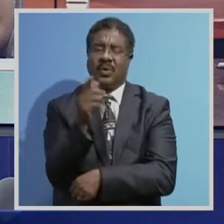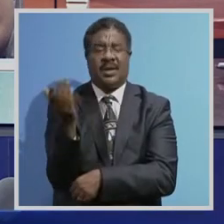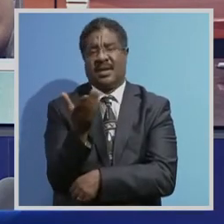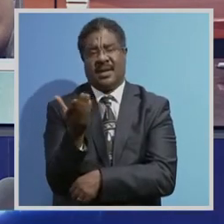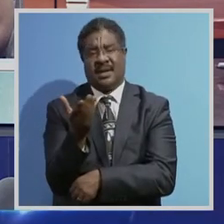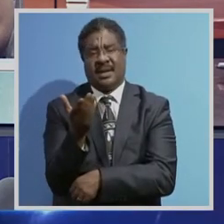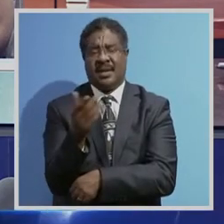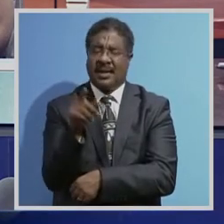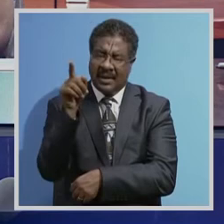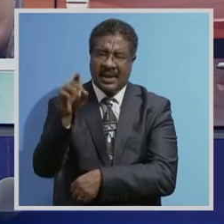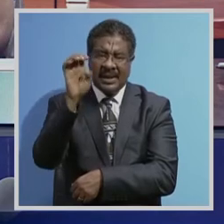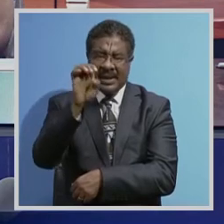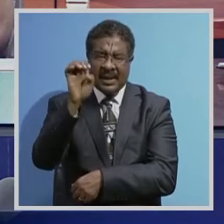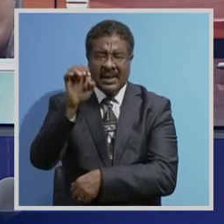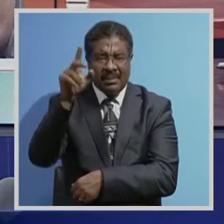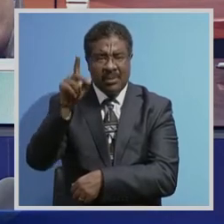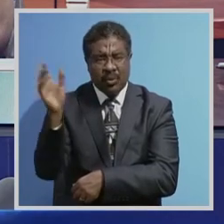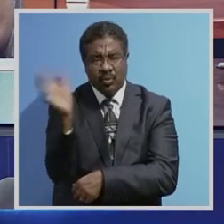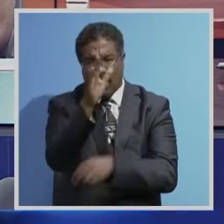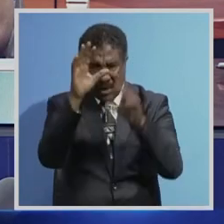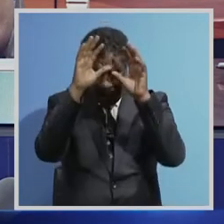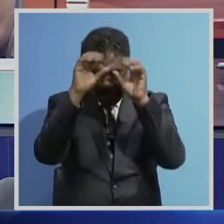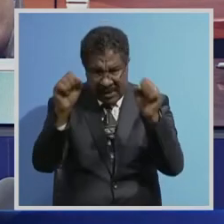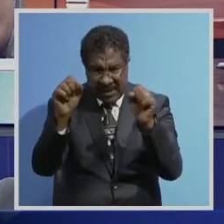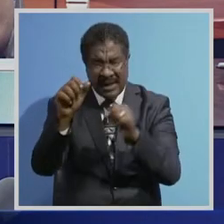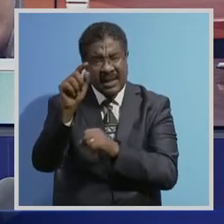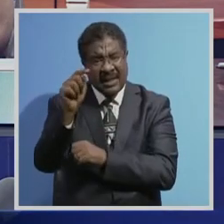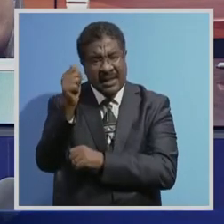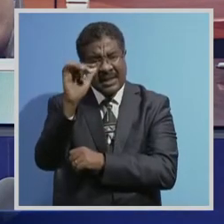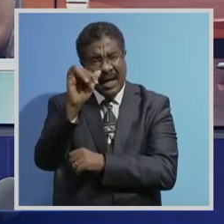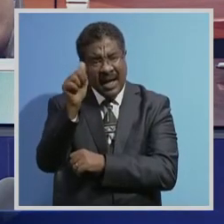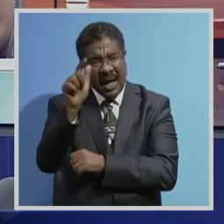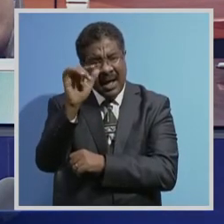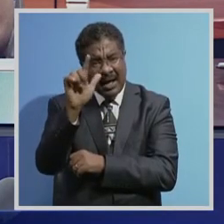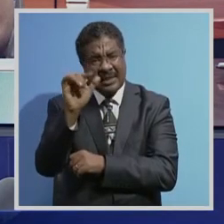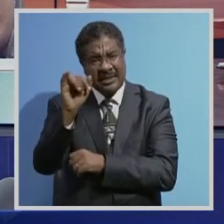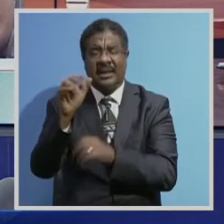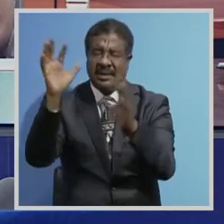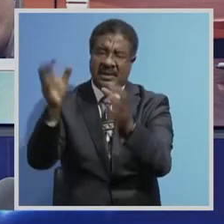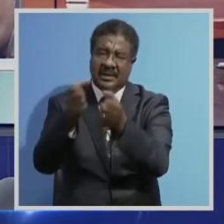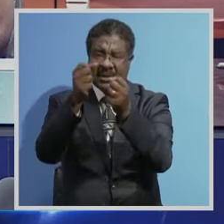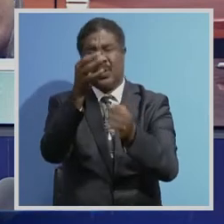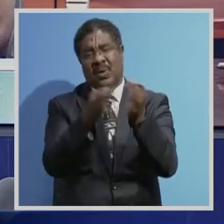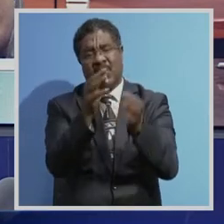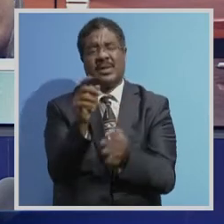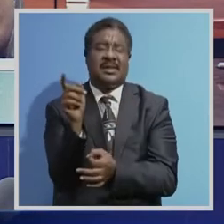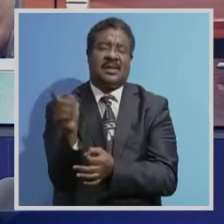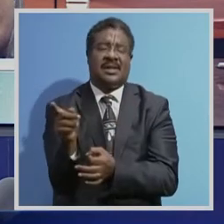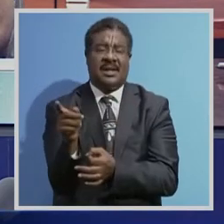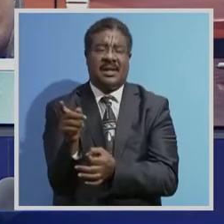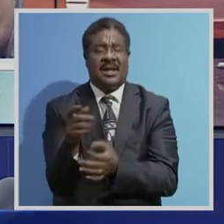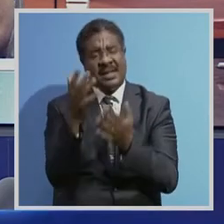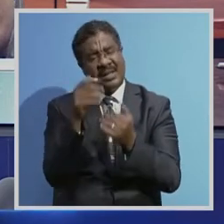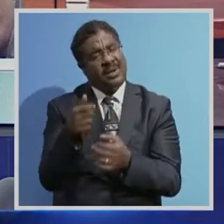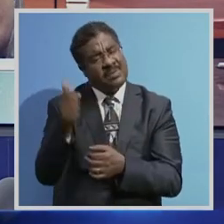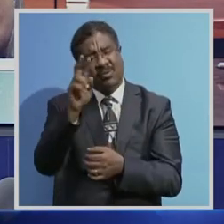matter was filed by Economic Equity Party President Chilufya Tayali. Meanwhile, Mr. Kampyongo has advised politicians not to use others as